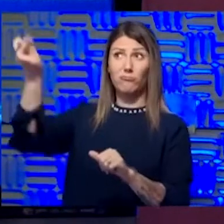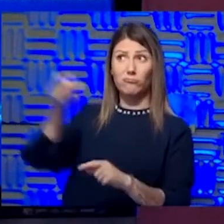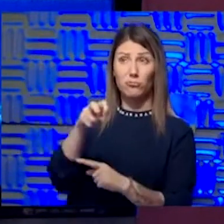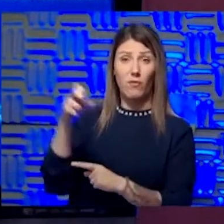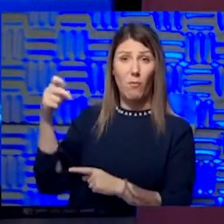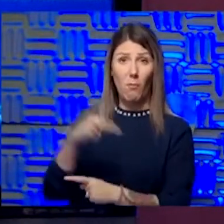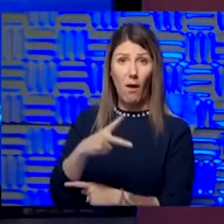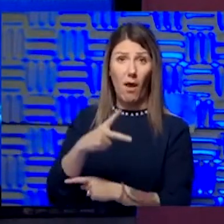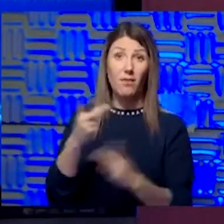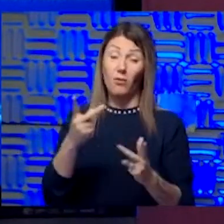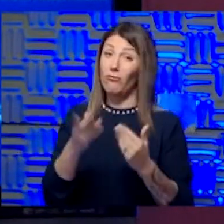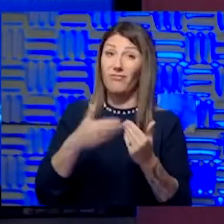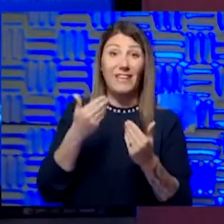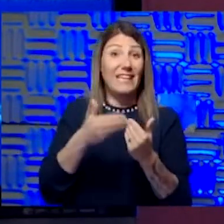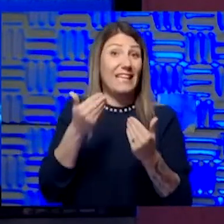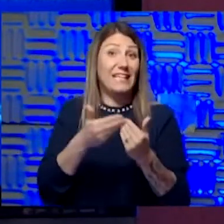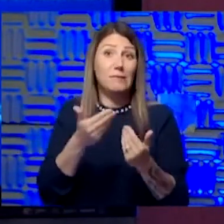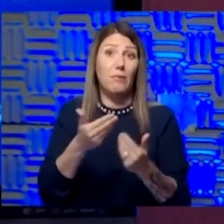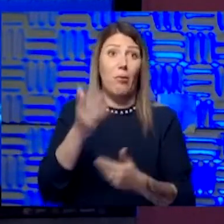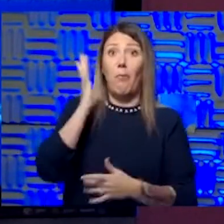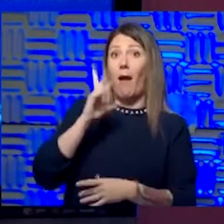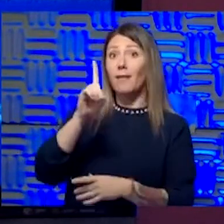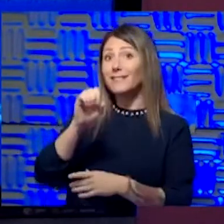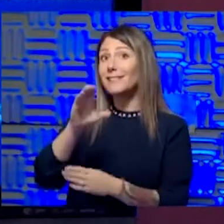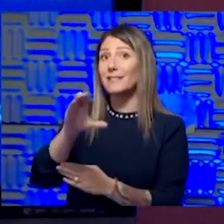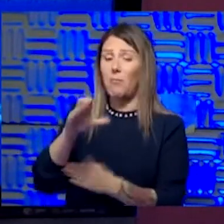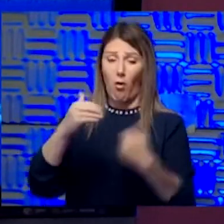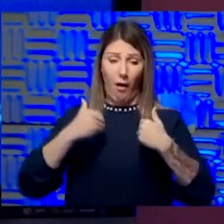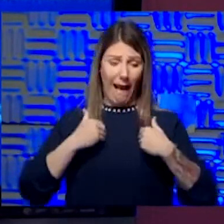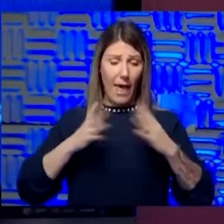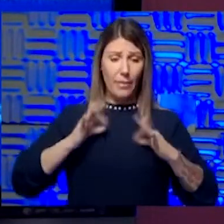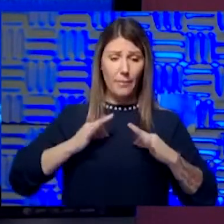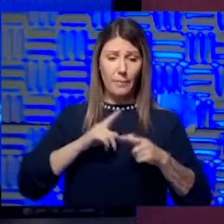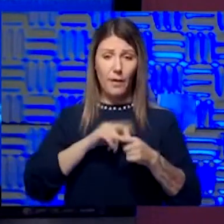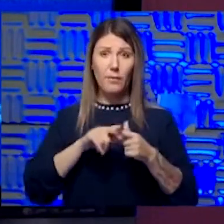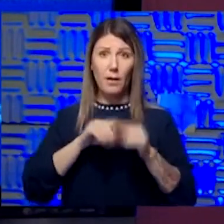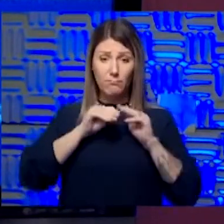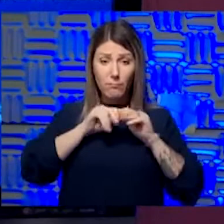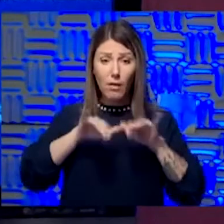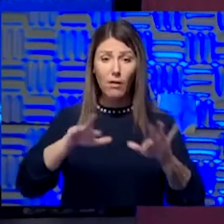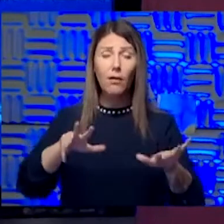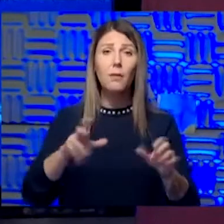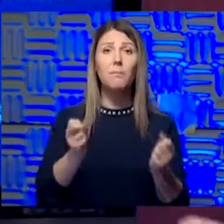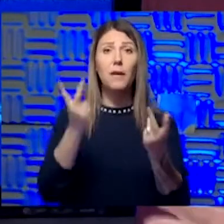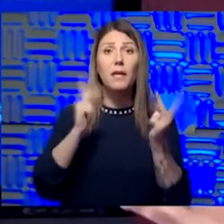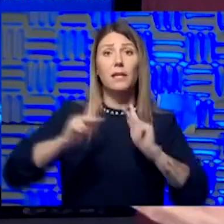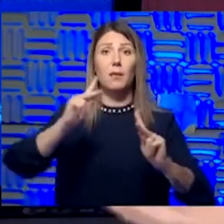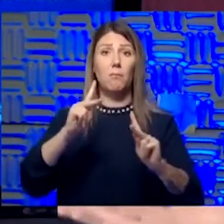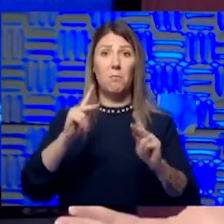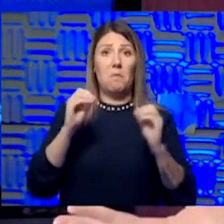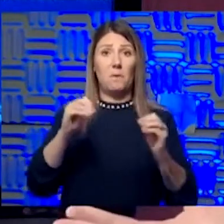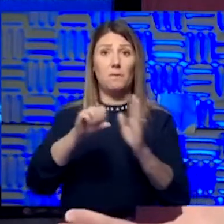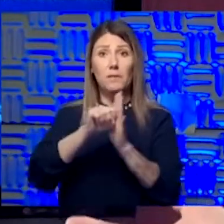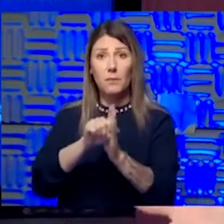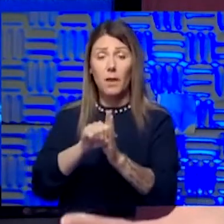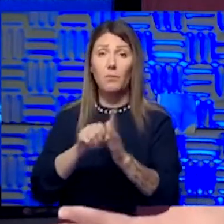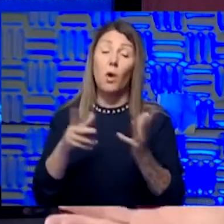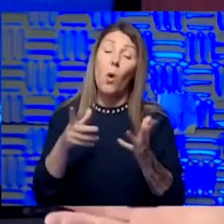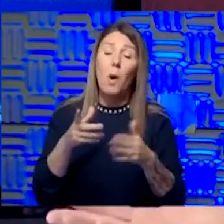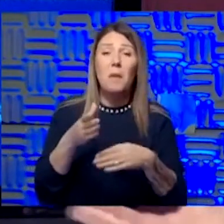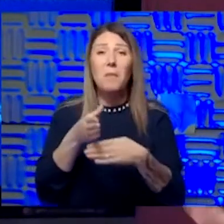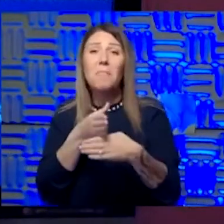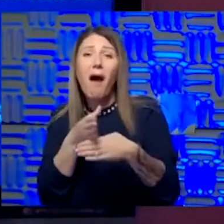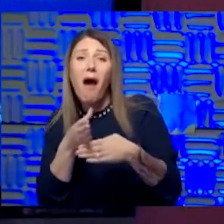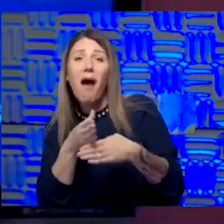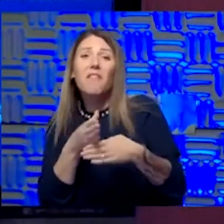could have easily come here and given it to someone and then gave it to someone else. And because so many people are asymptomatic with it, they probably are mildly asymptomatic. They say, I have a cold,